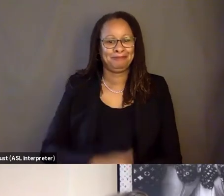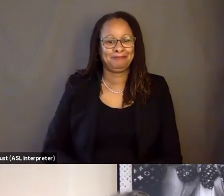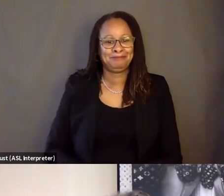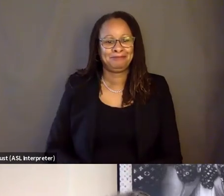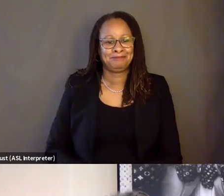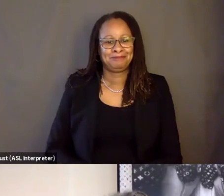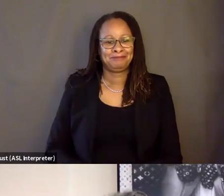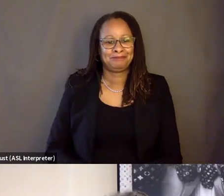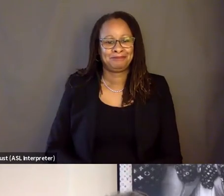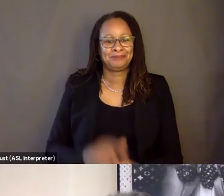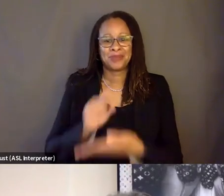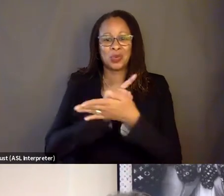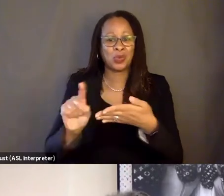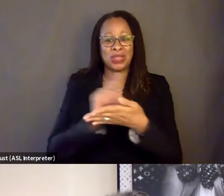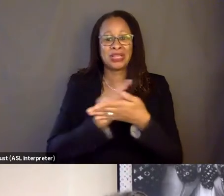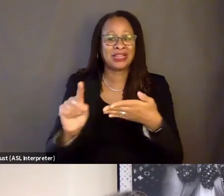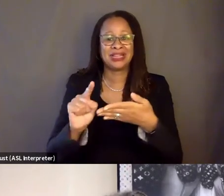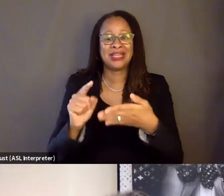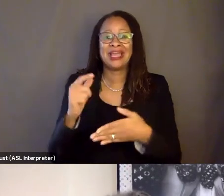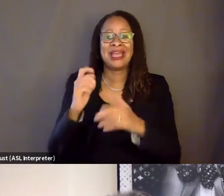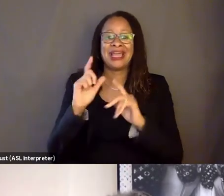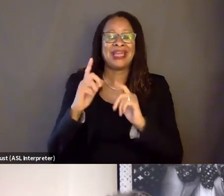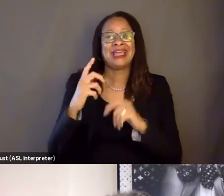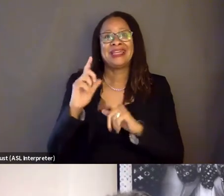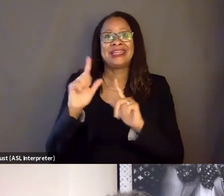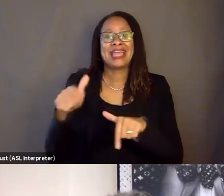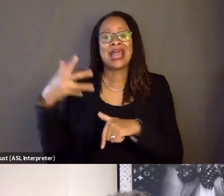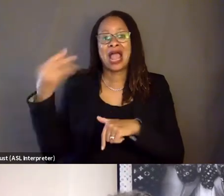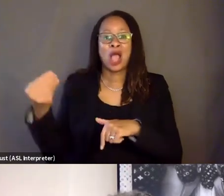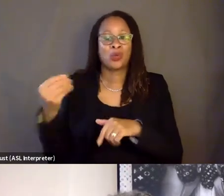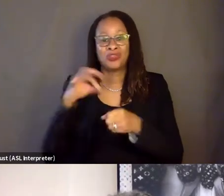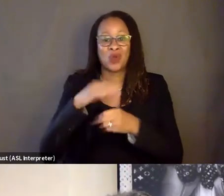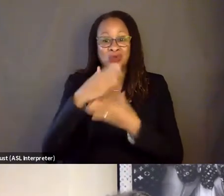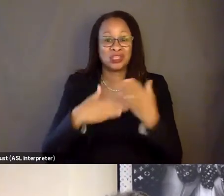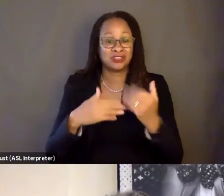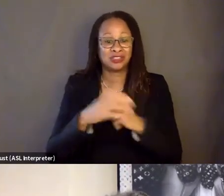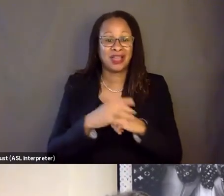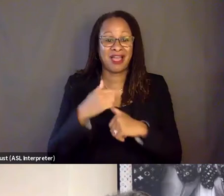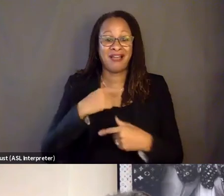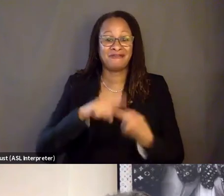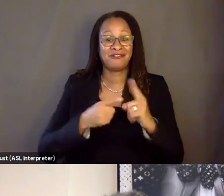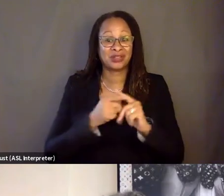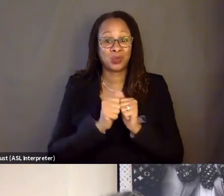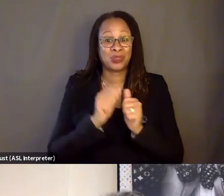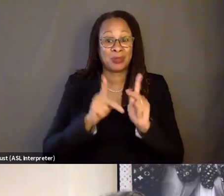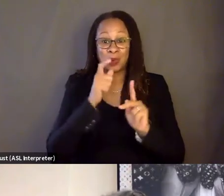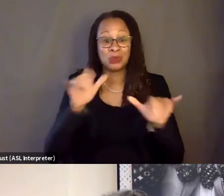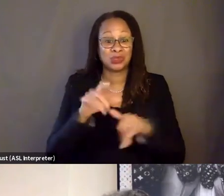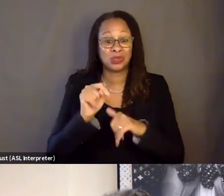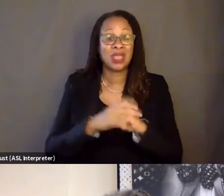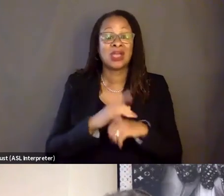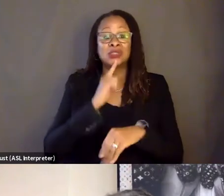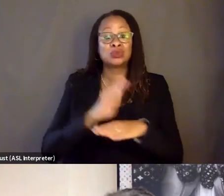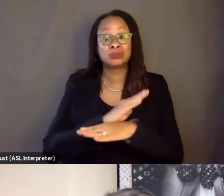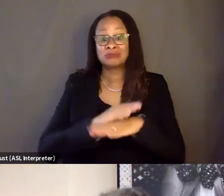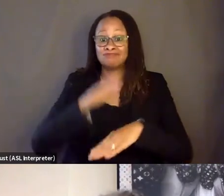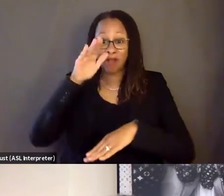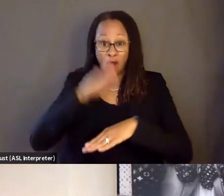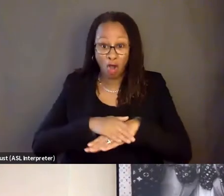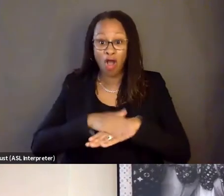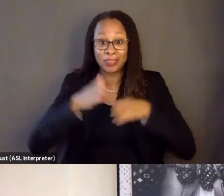a weekly get out the vote session. And I'm friends with the folks who do this, and it's literally on the